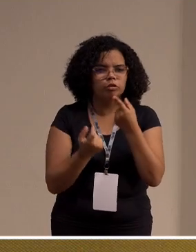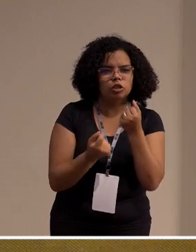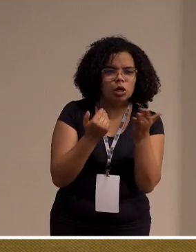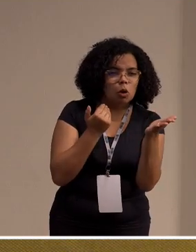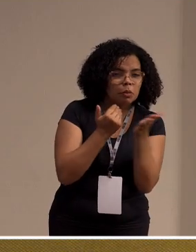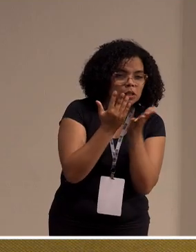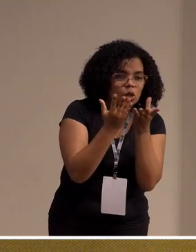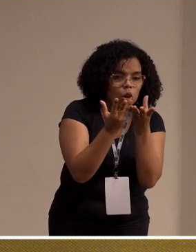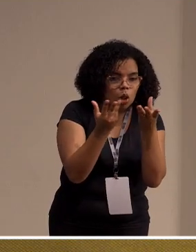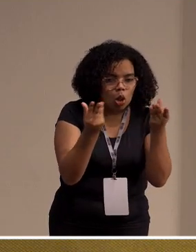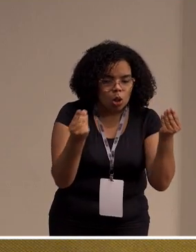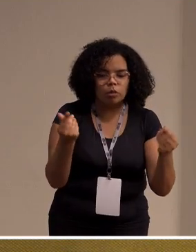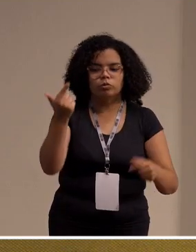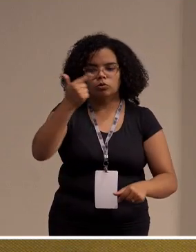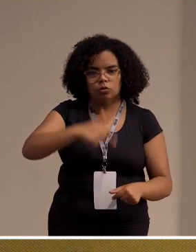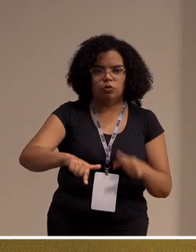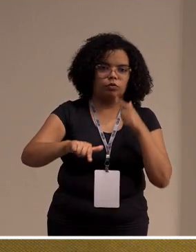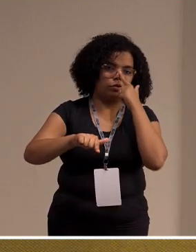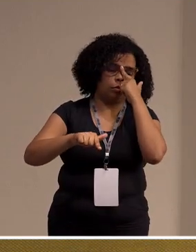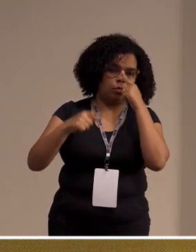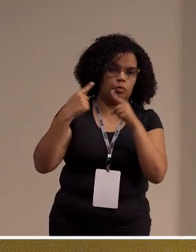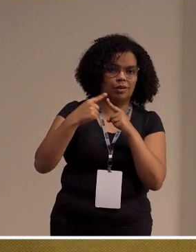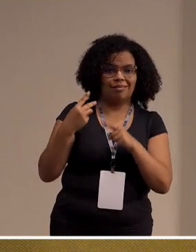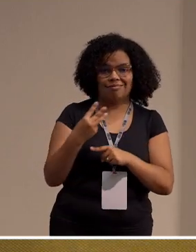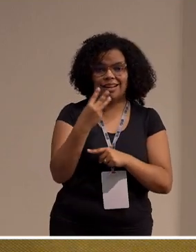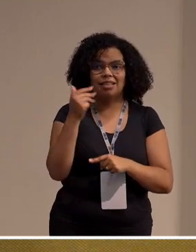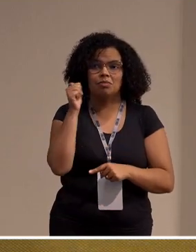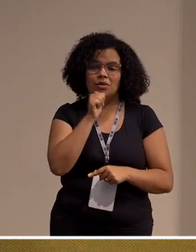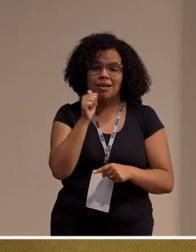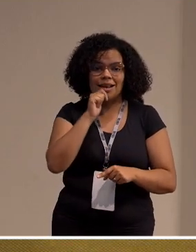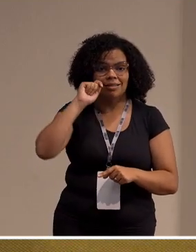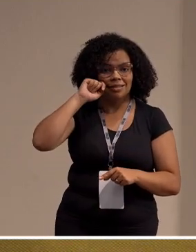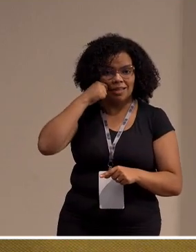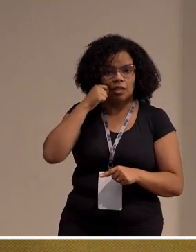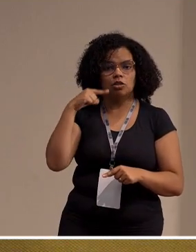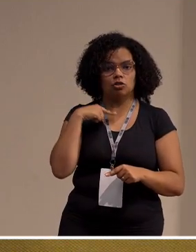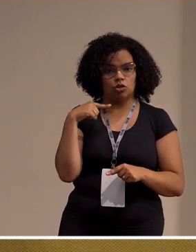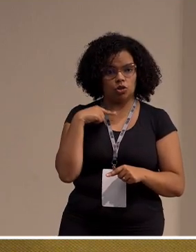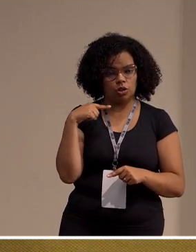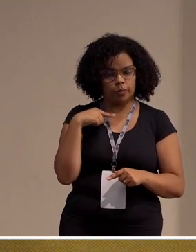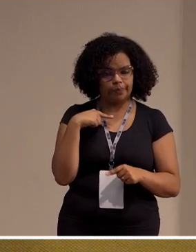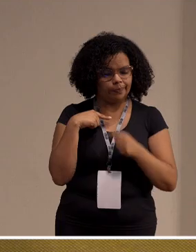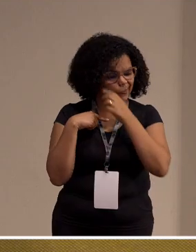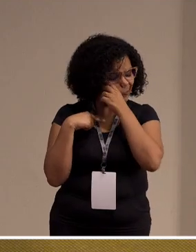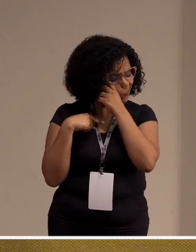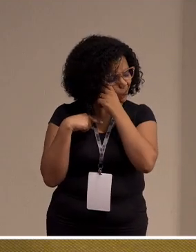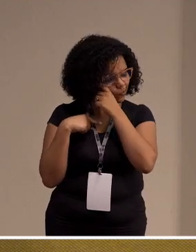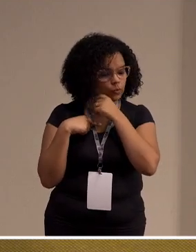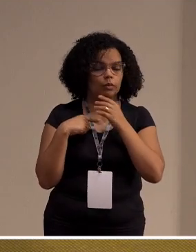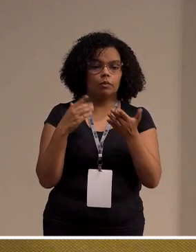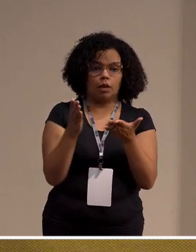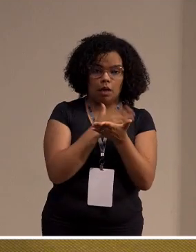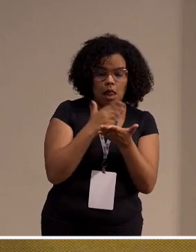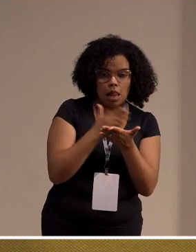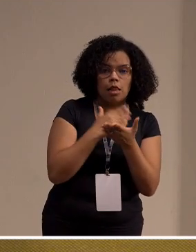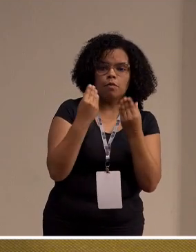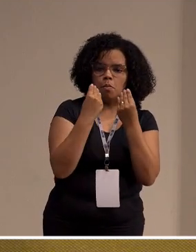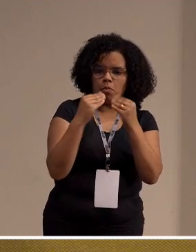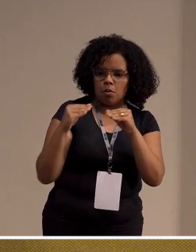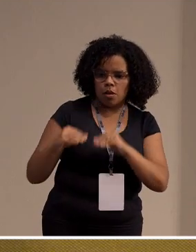think, three black women I can name who headed publishing houses in the United States who, as of today, don't have their